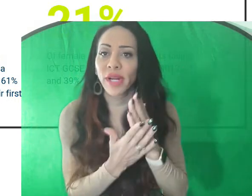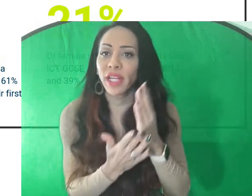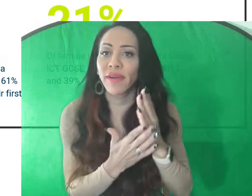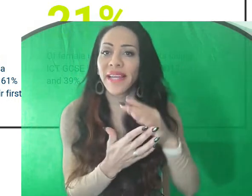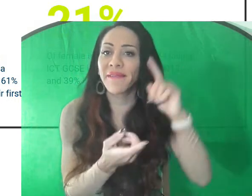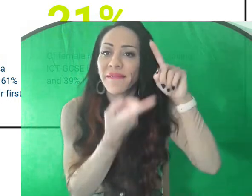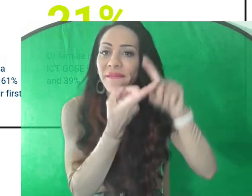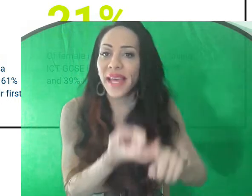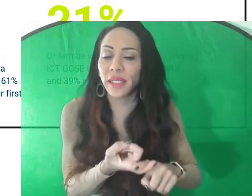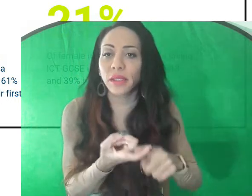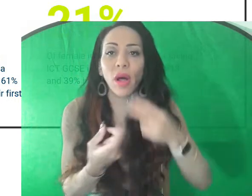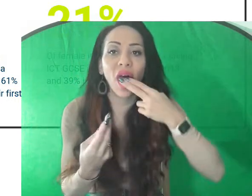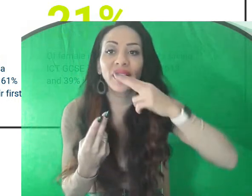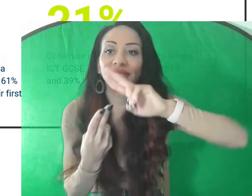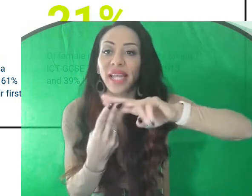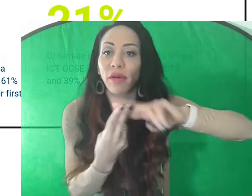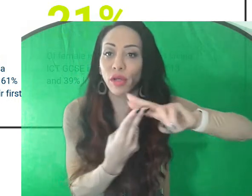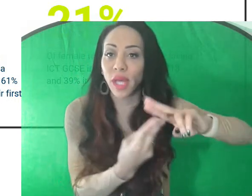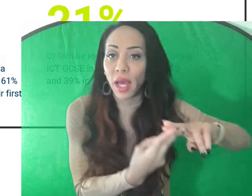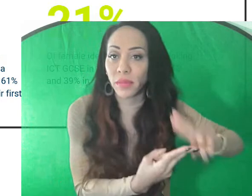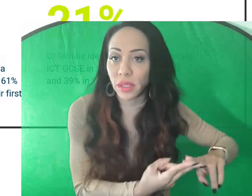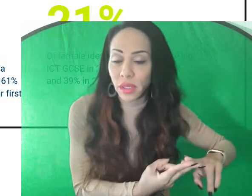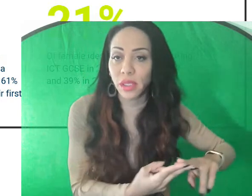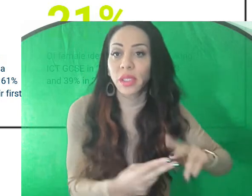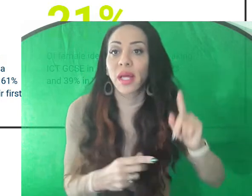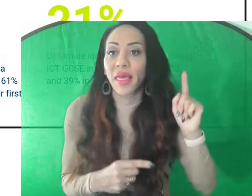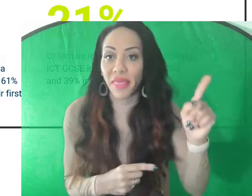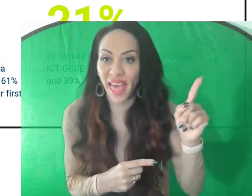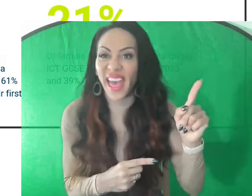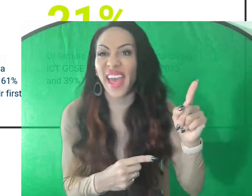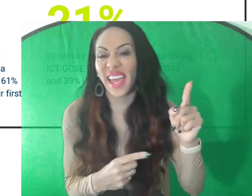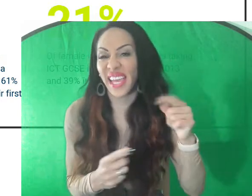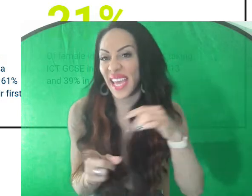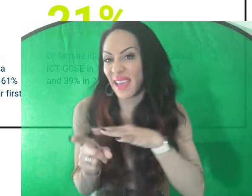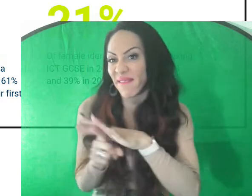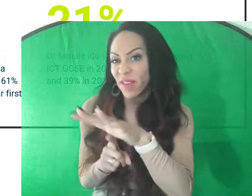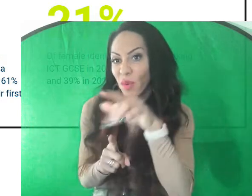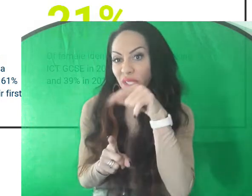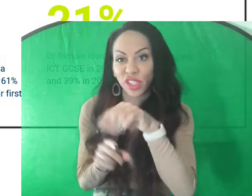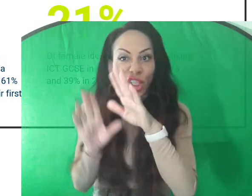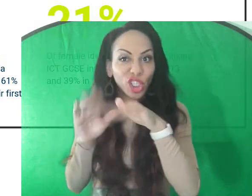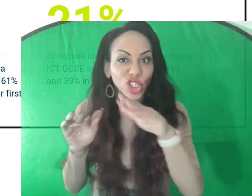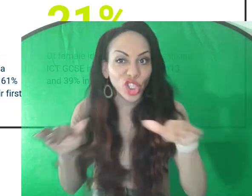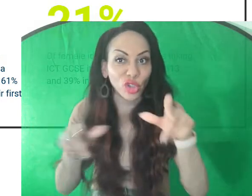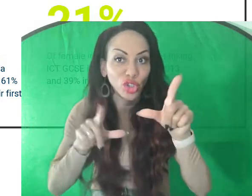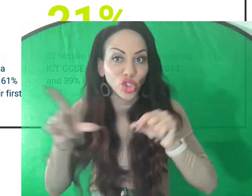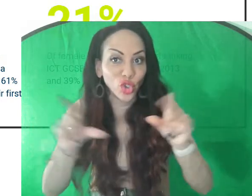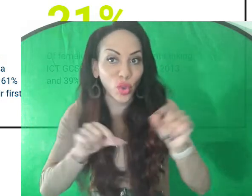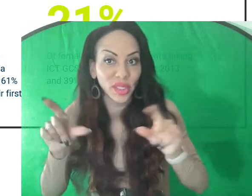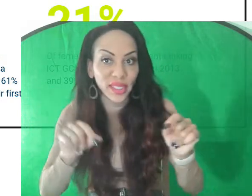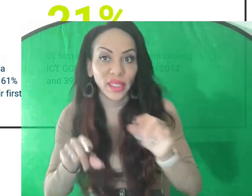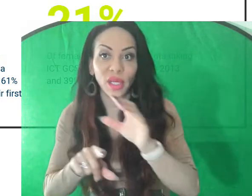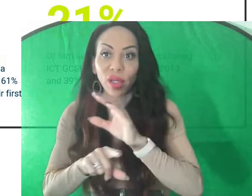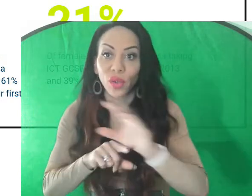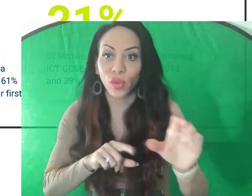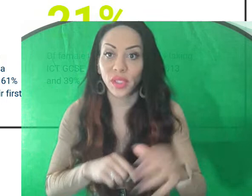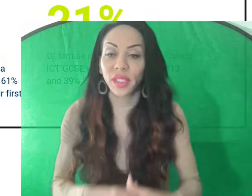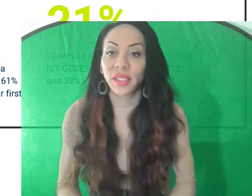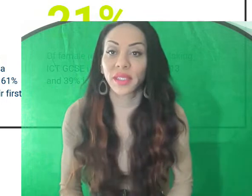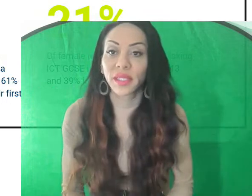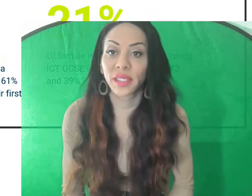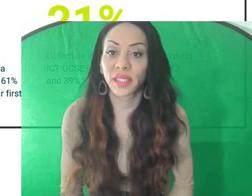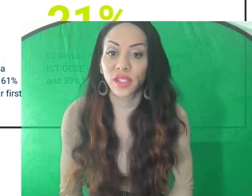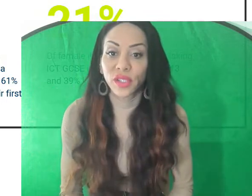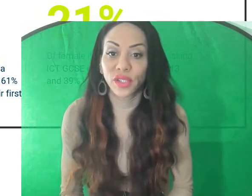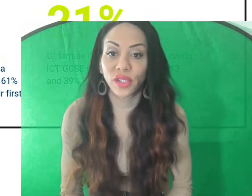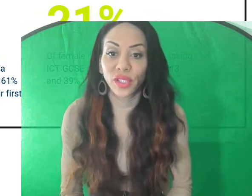stereotypical norms, which means that they impact the choices that children make towards going into computing as well, and similar